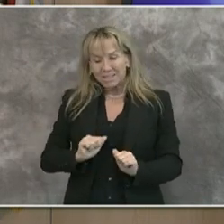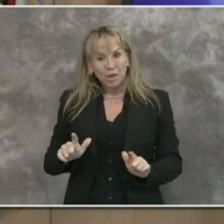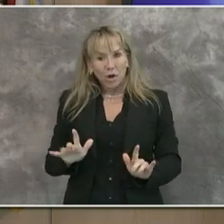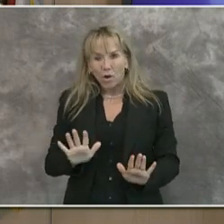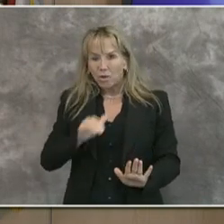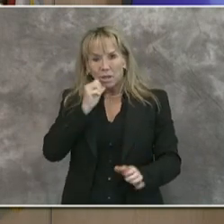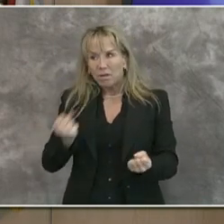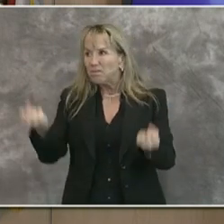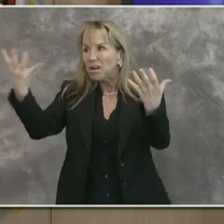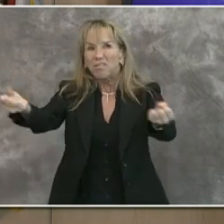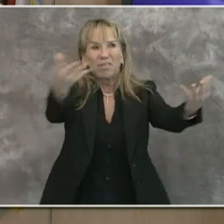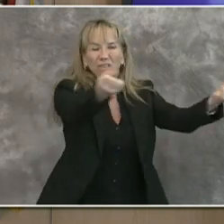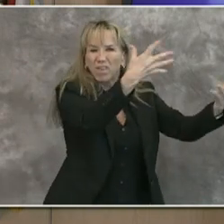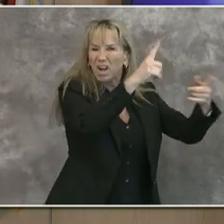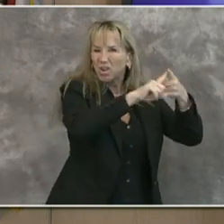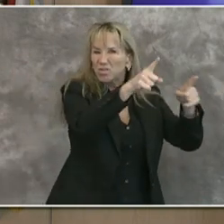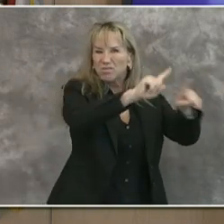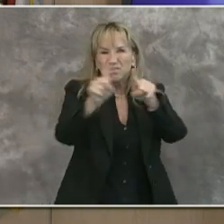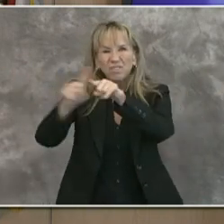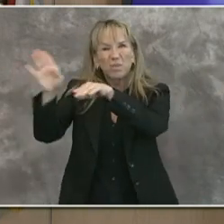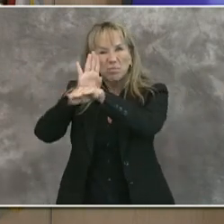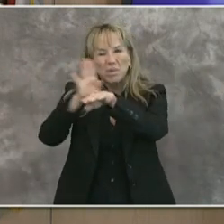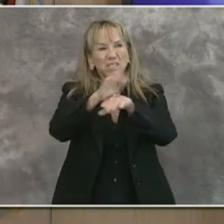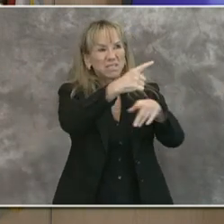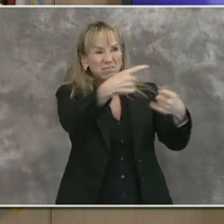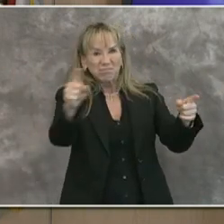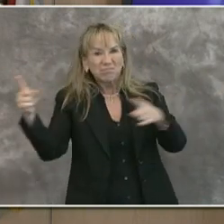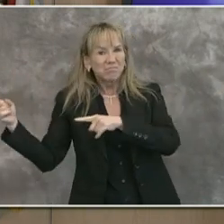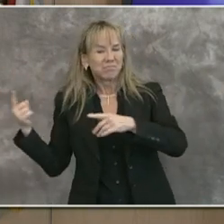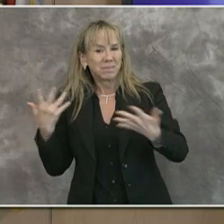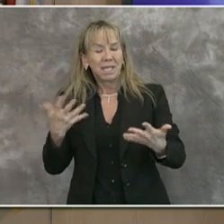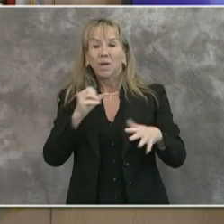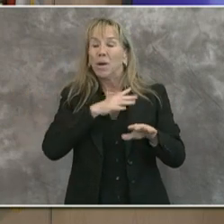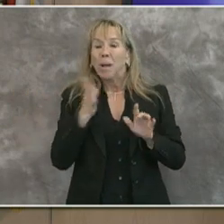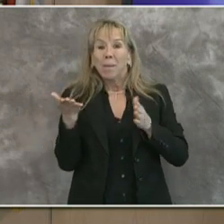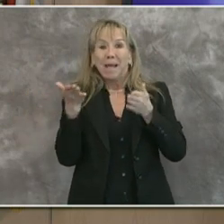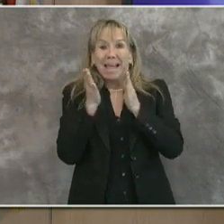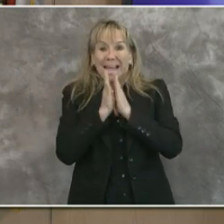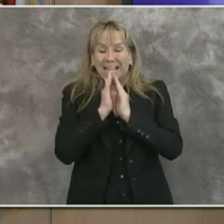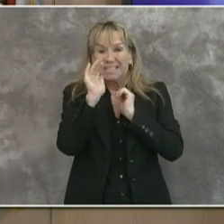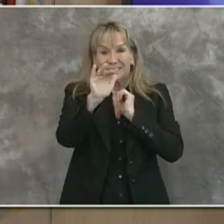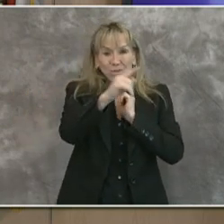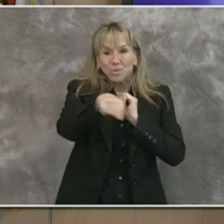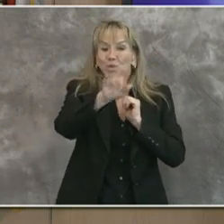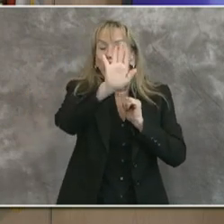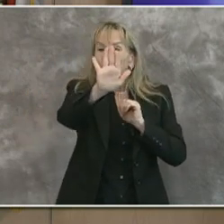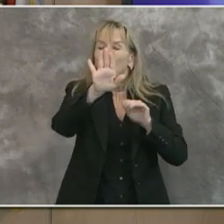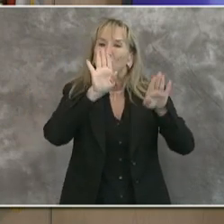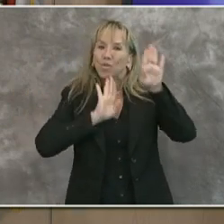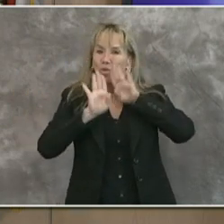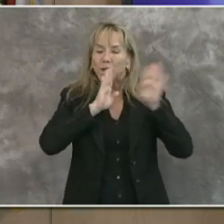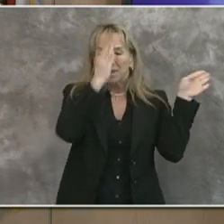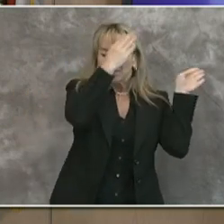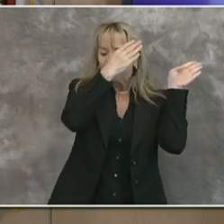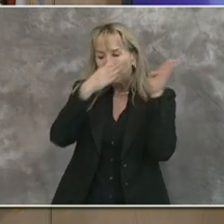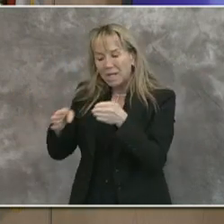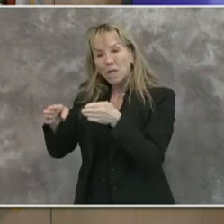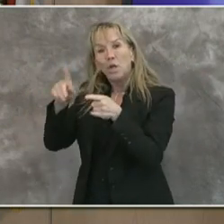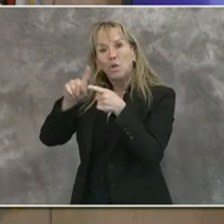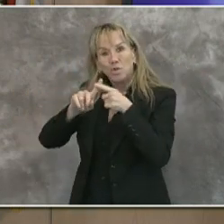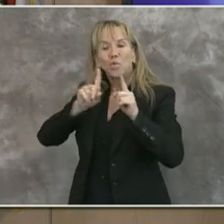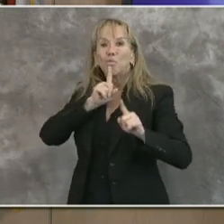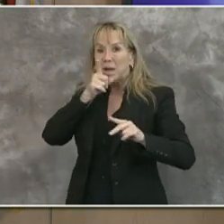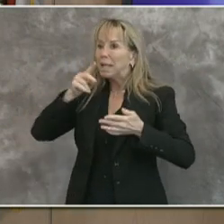to hold us accountable, to continue to push for actions, and I ask you to channel your frustration into the goal for meaningful